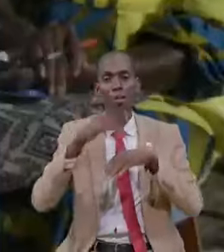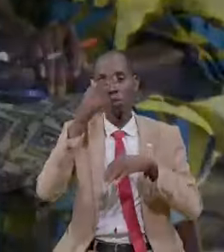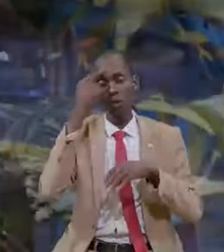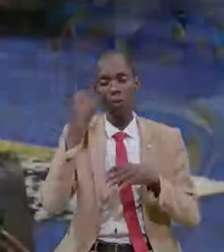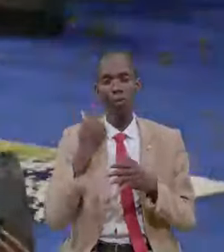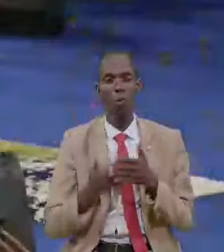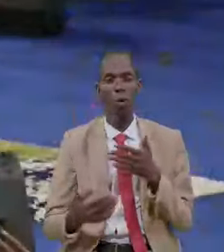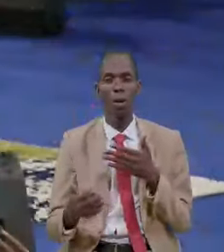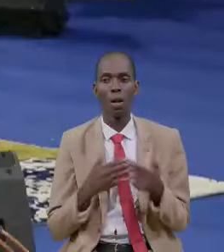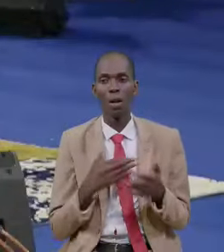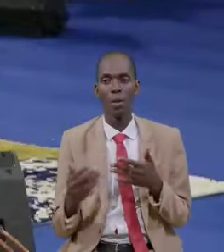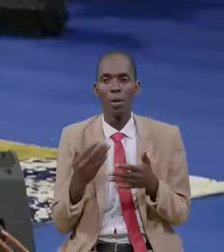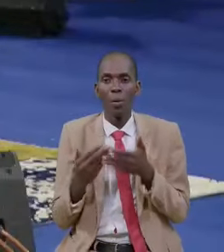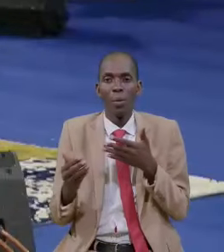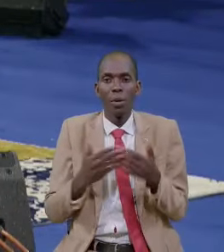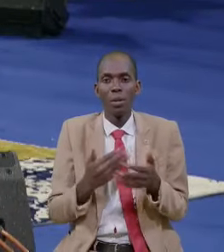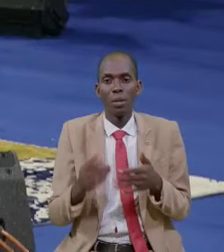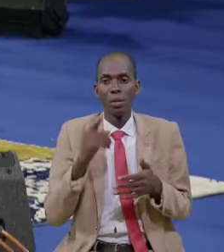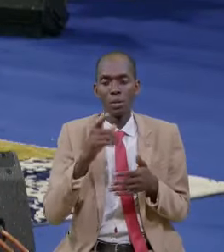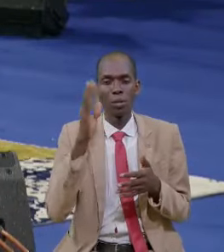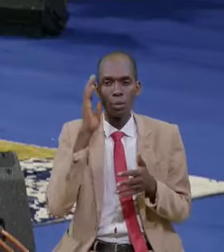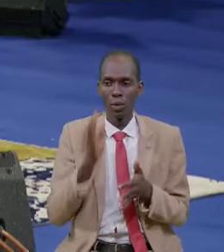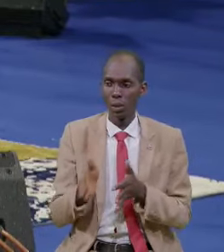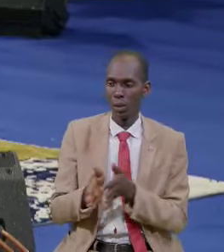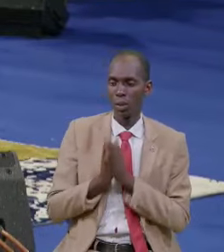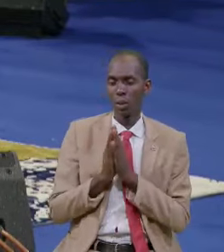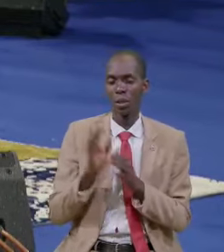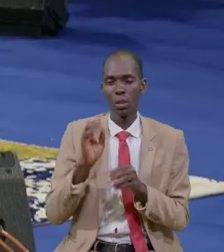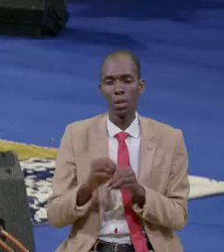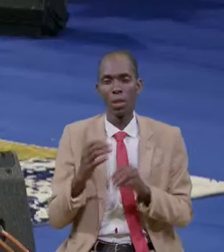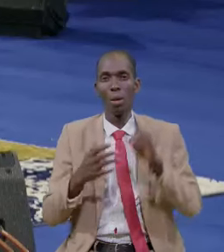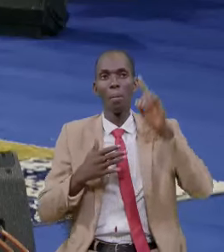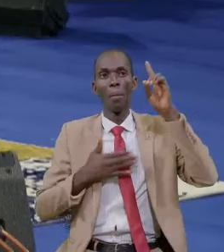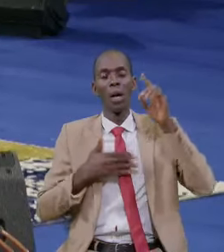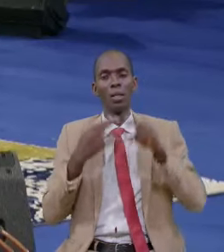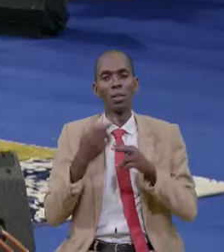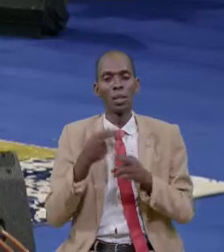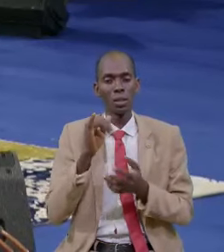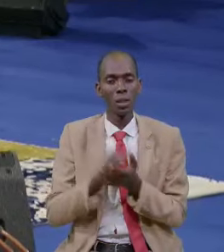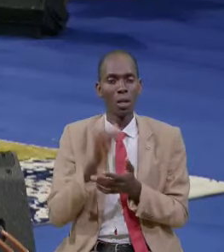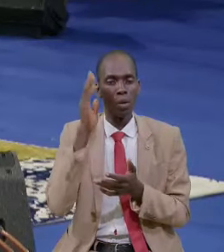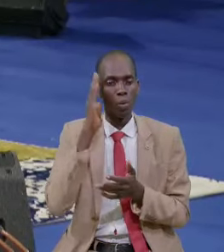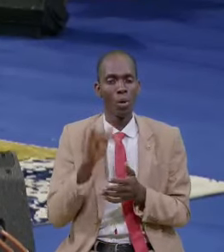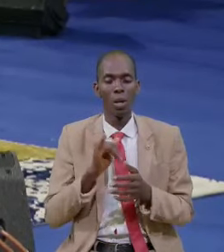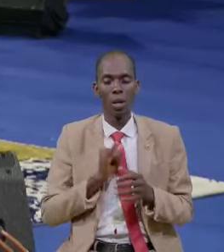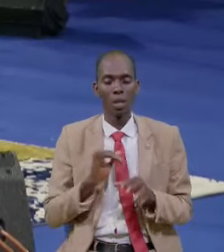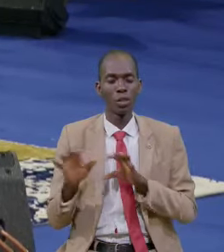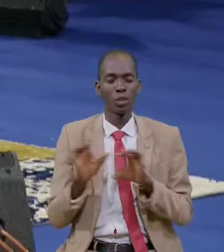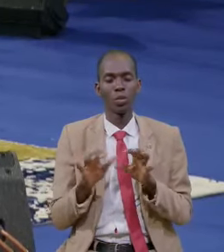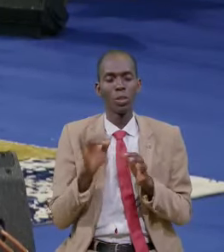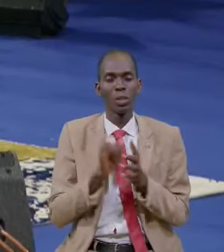whatsoever ye shall ask in my name, that will I do, that the Father may